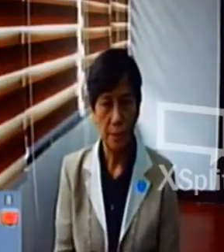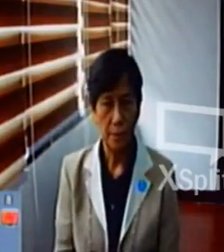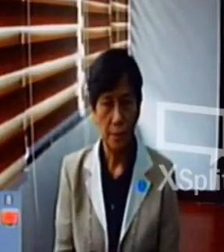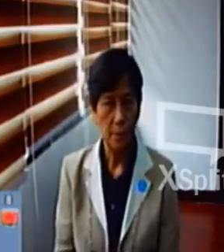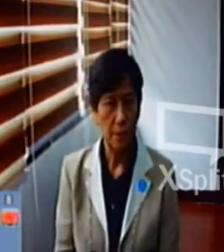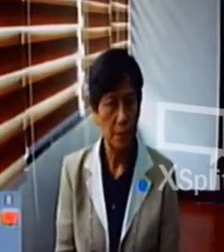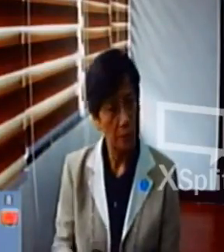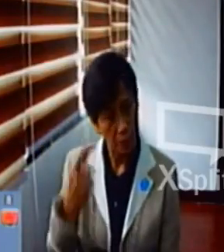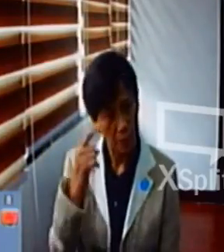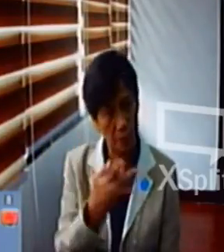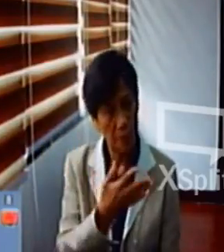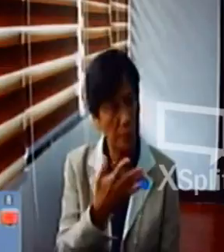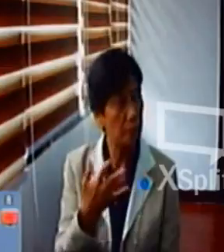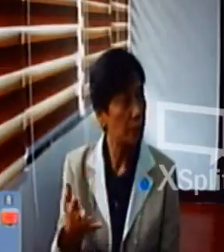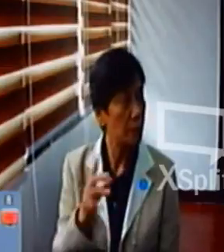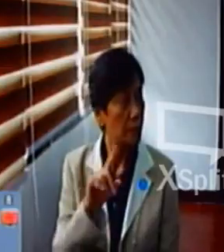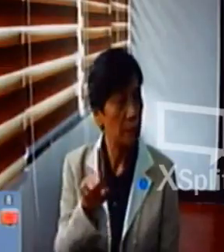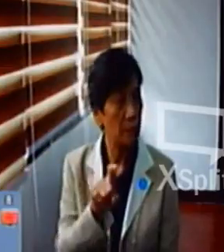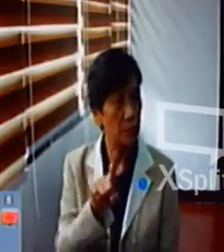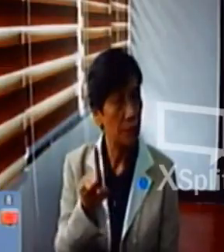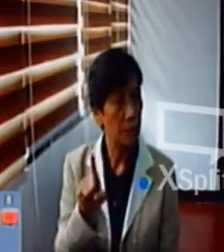For your confirmation